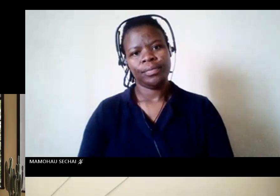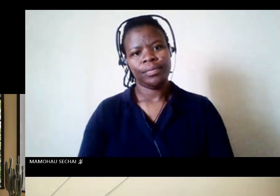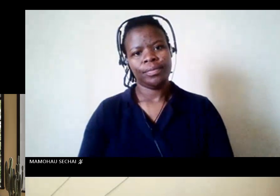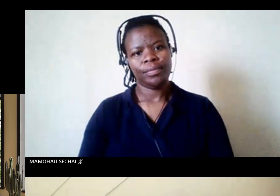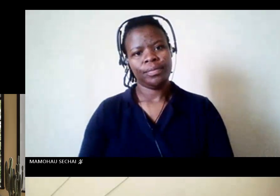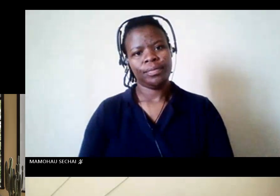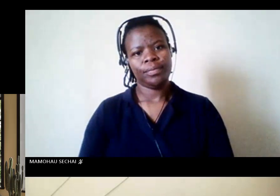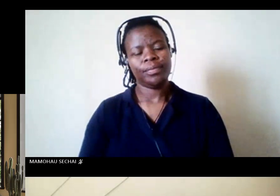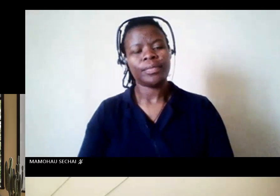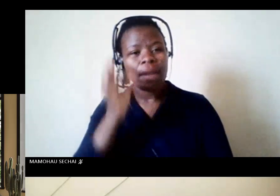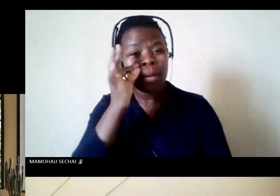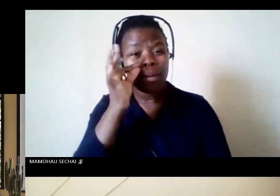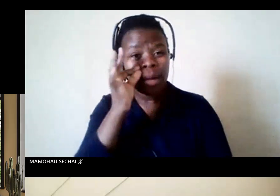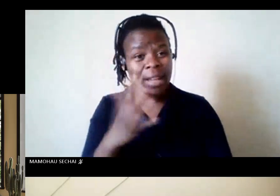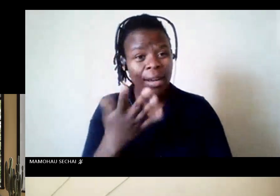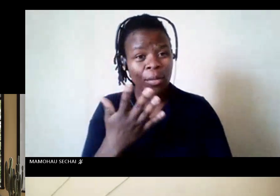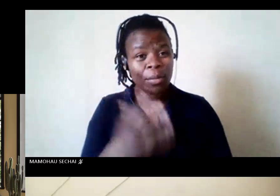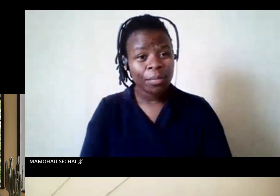Barely hope that.